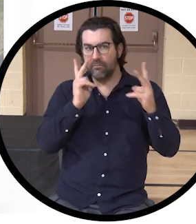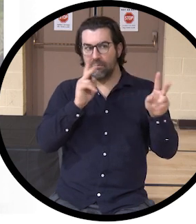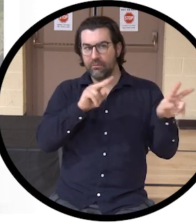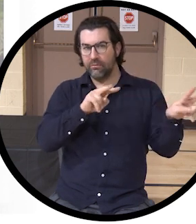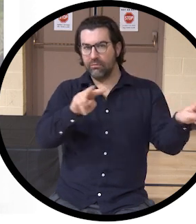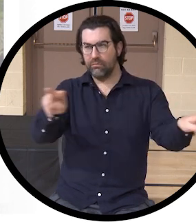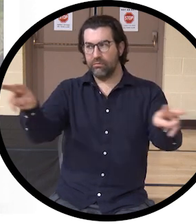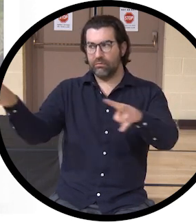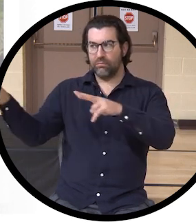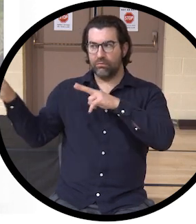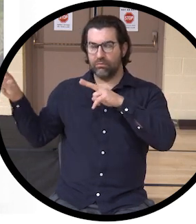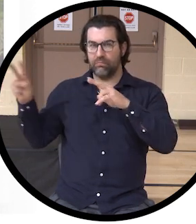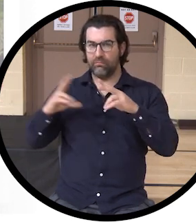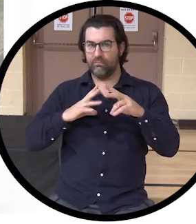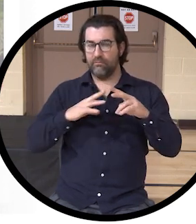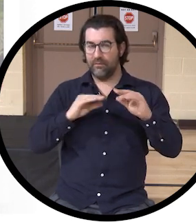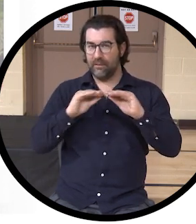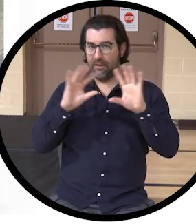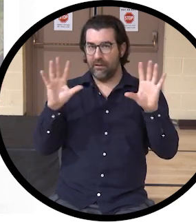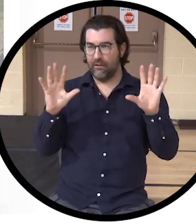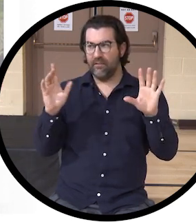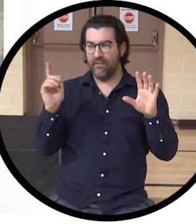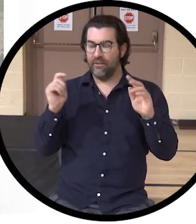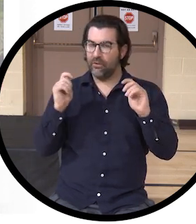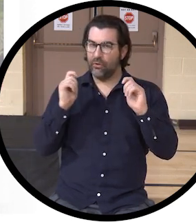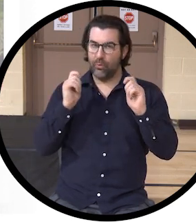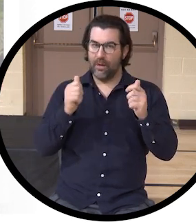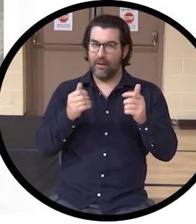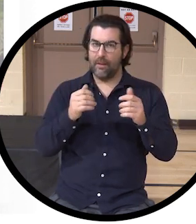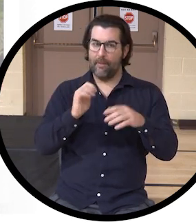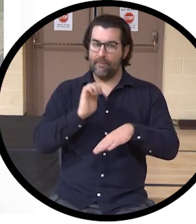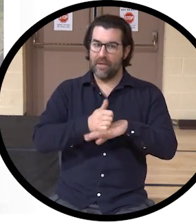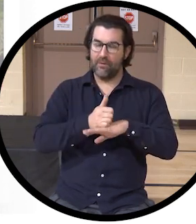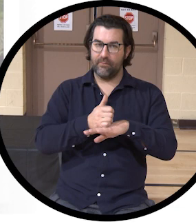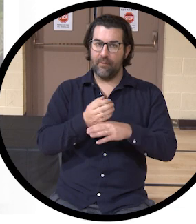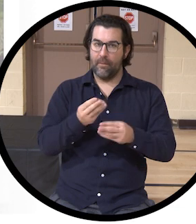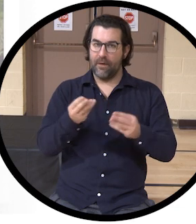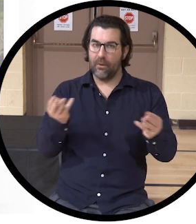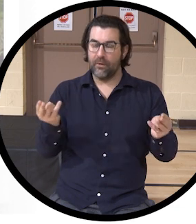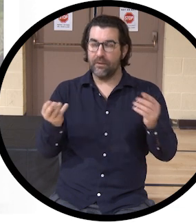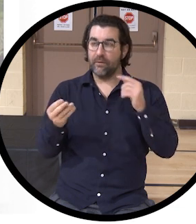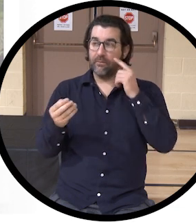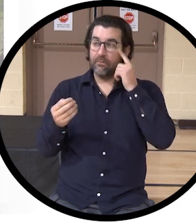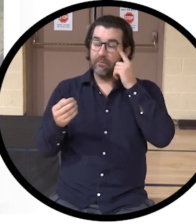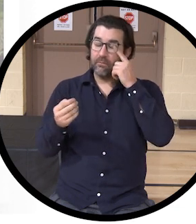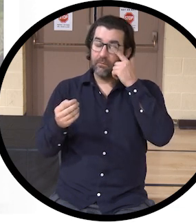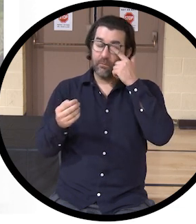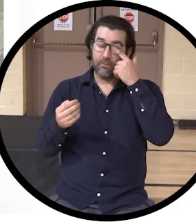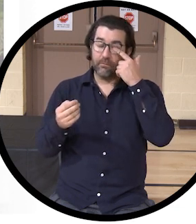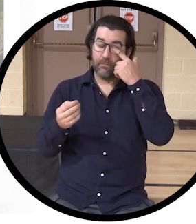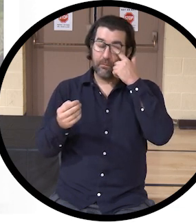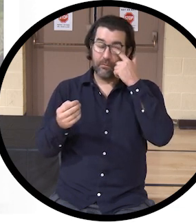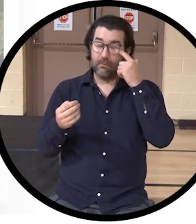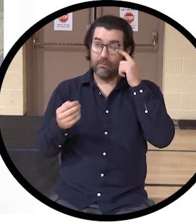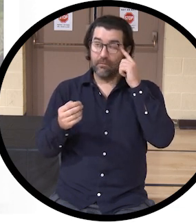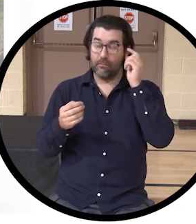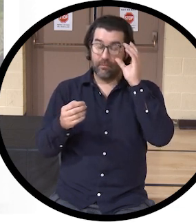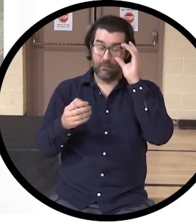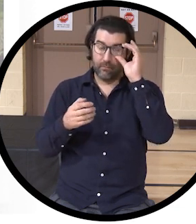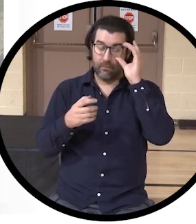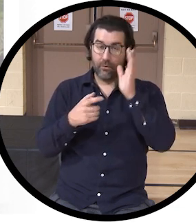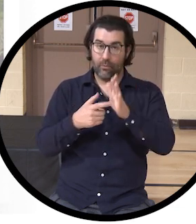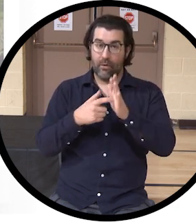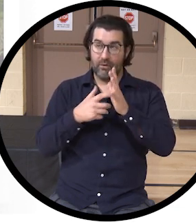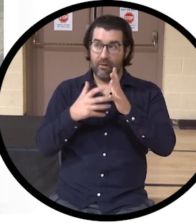maintained. This is quick build materials, like we said, and as we had alluded to earlier, there's a lot of maintenance attached to that.